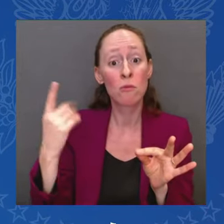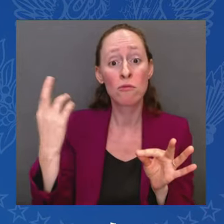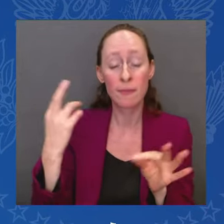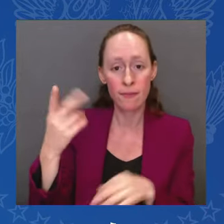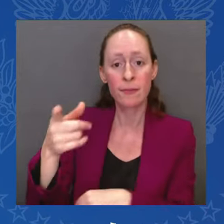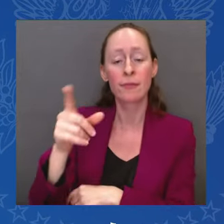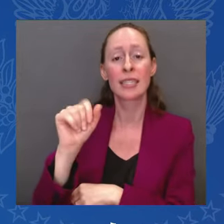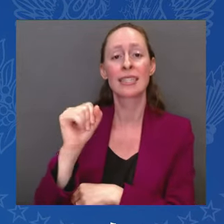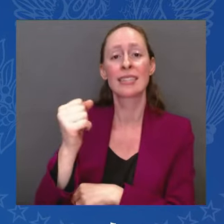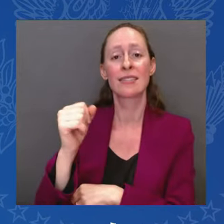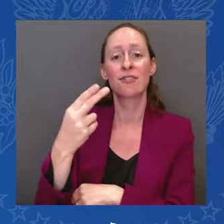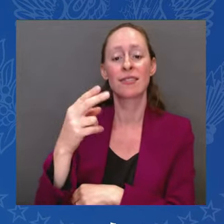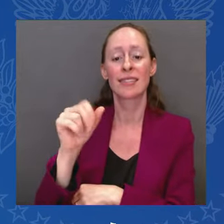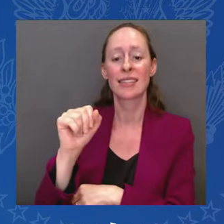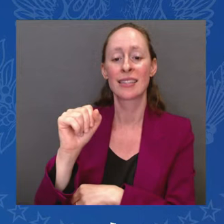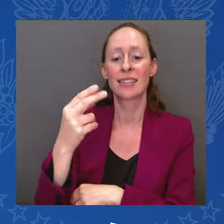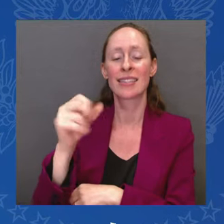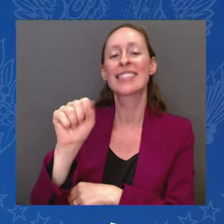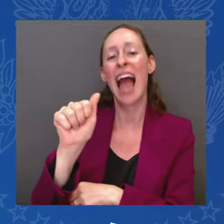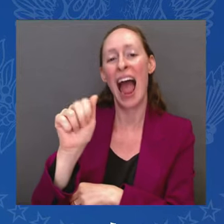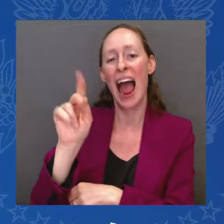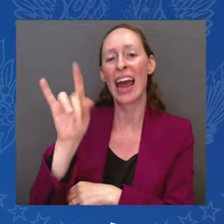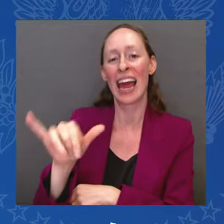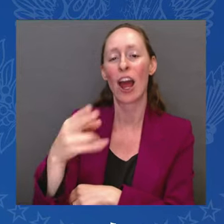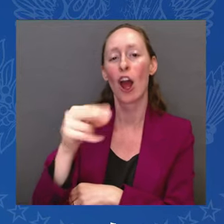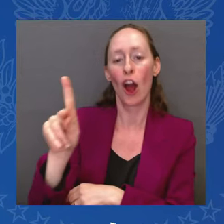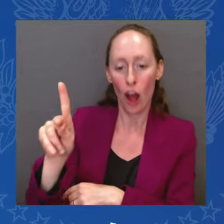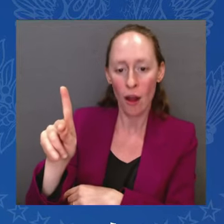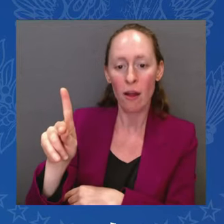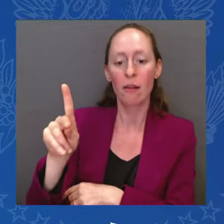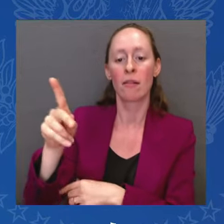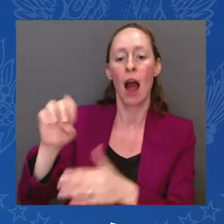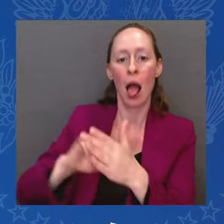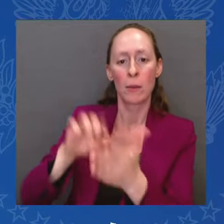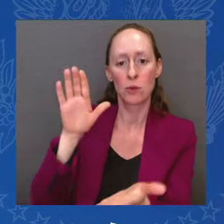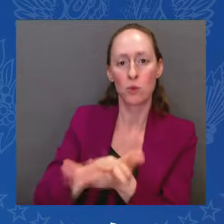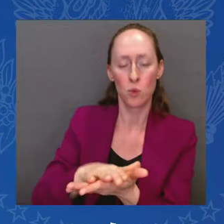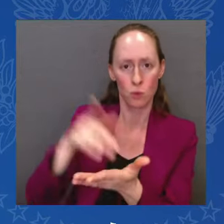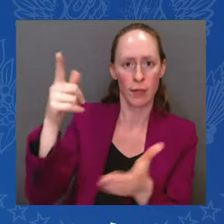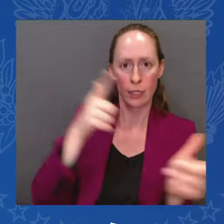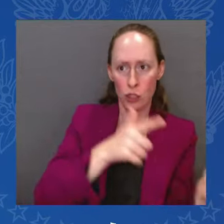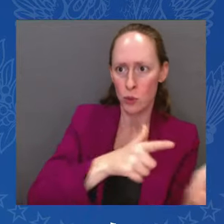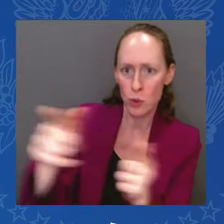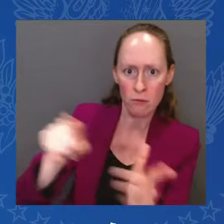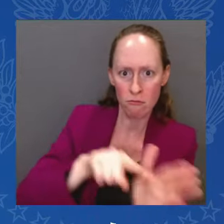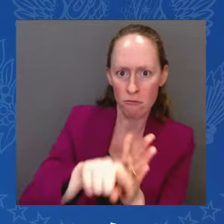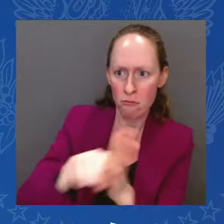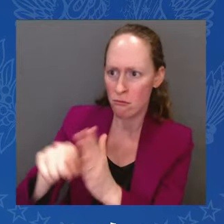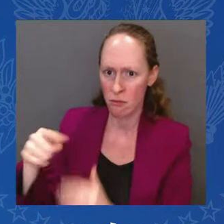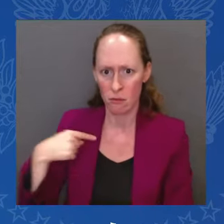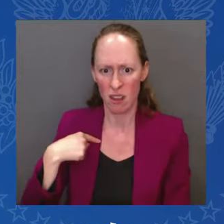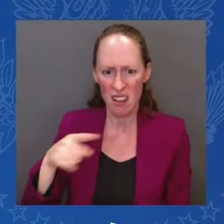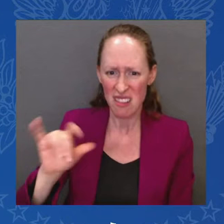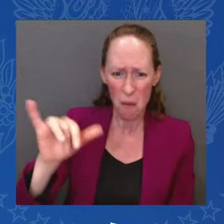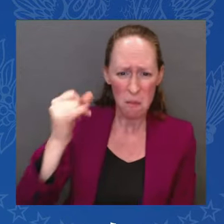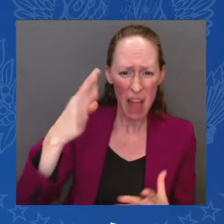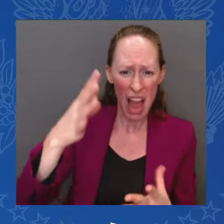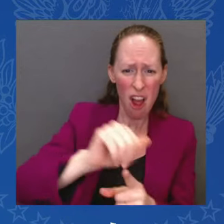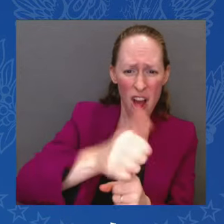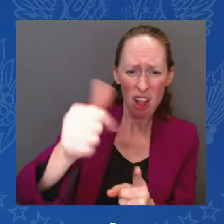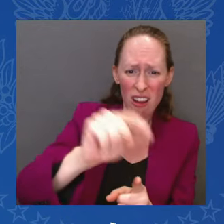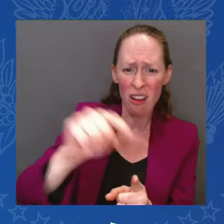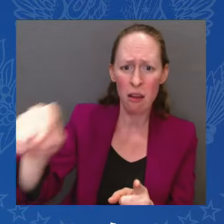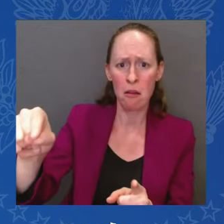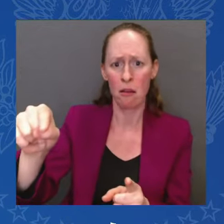20 children and 6 teachers. And like millions of kids, I went to school the next day with anxiety and